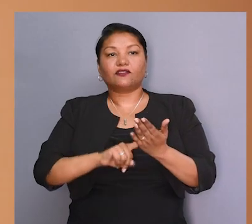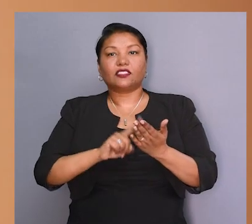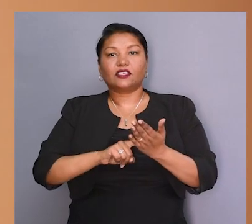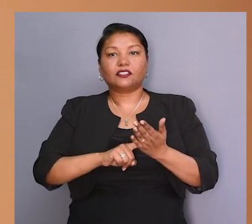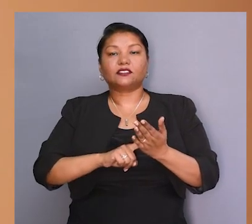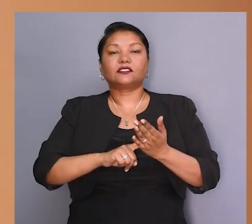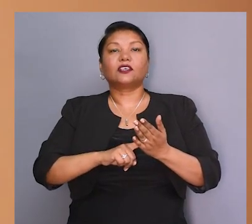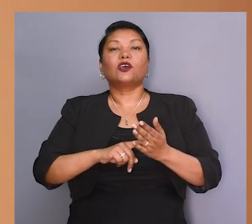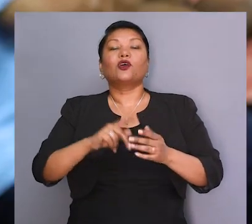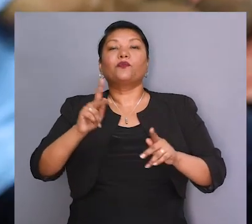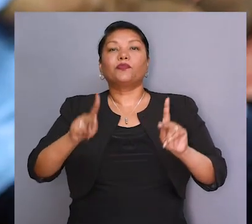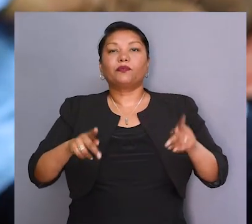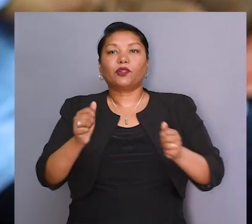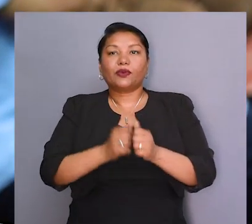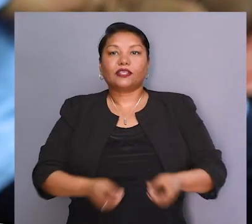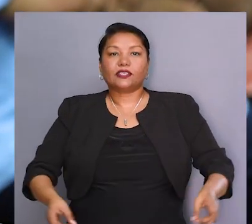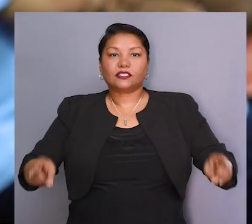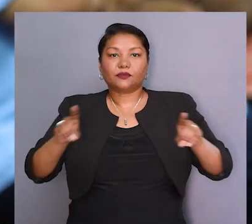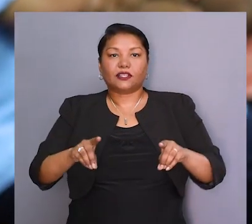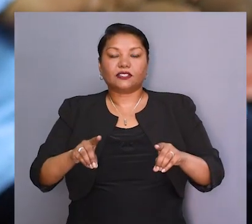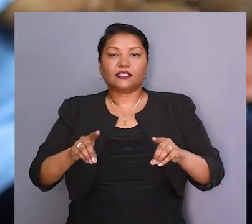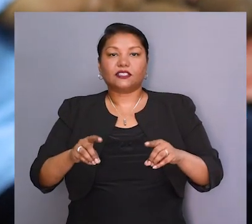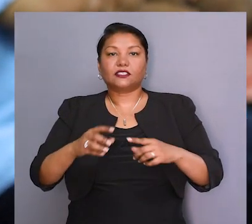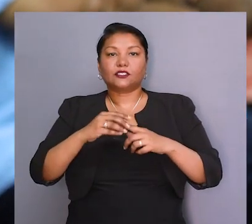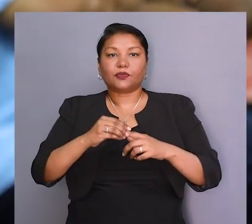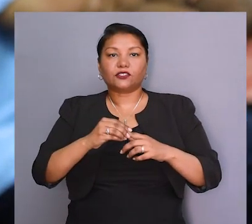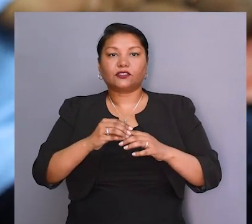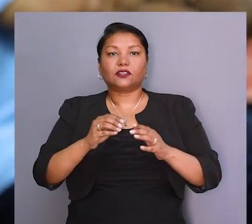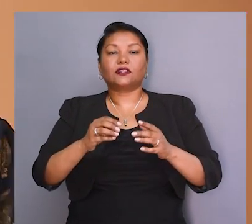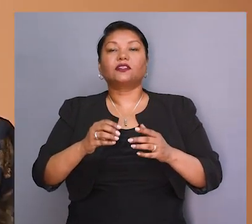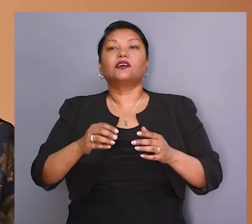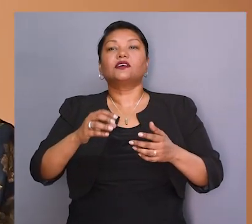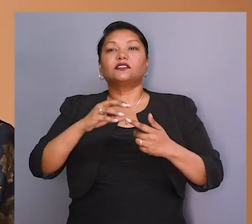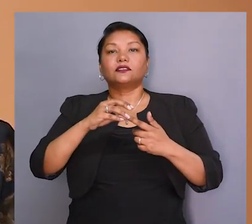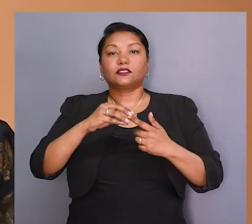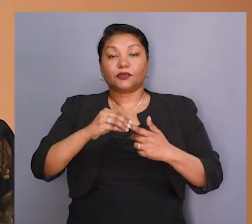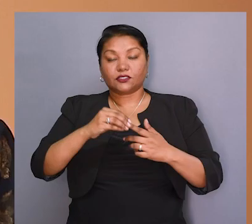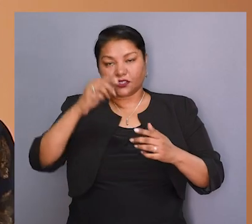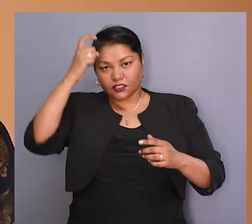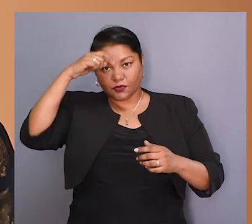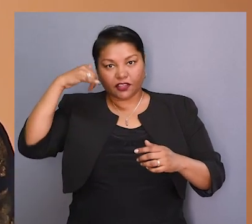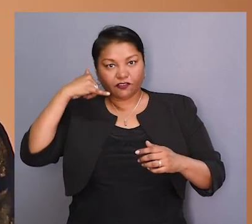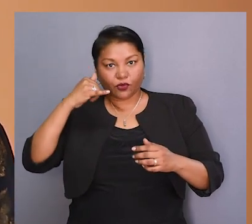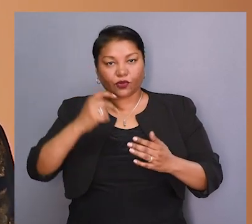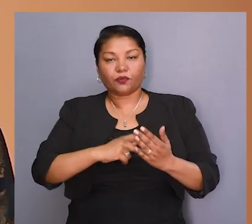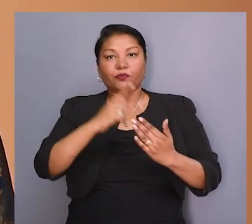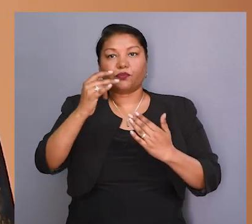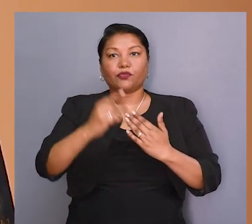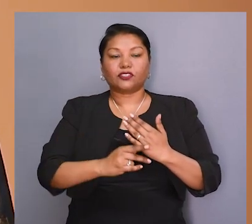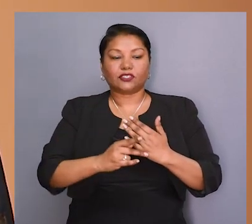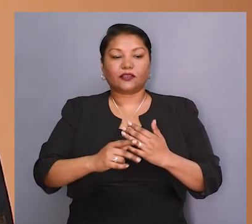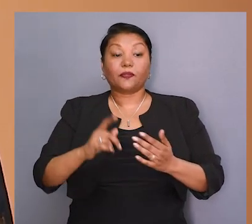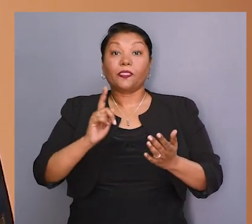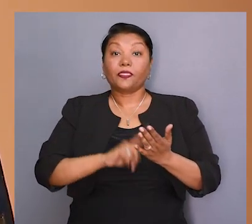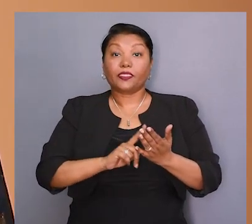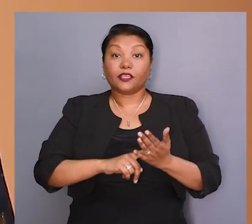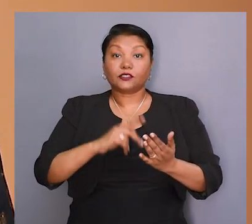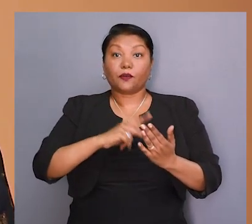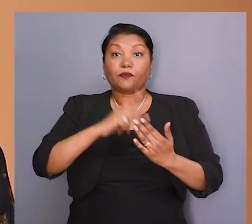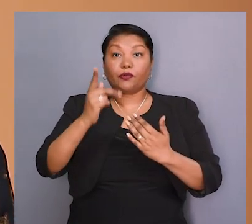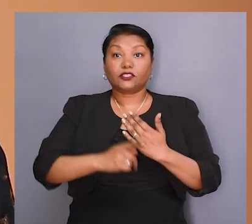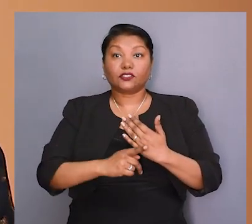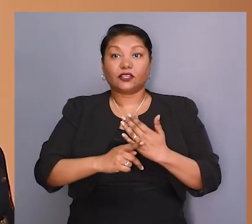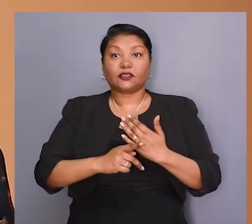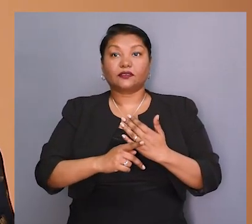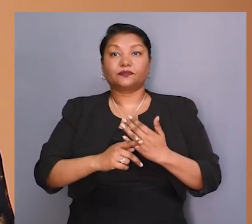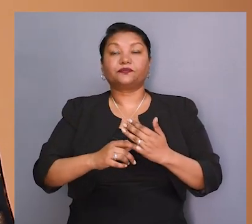PwD Subsidised Accessible Devices Project. TATT's PwD Subsidised Accessible